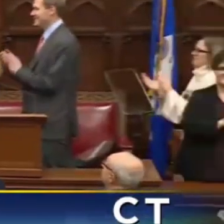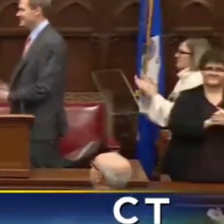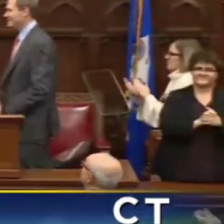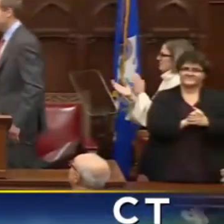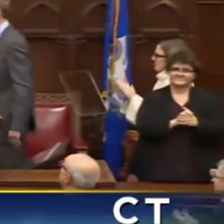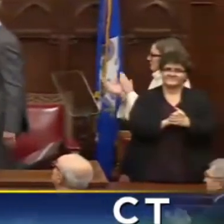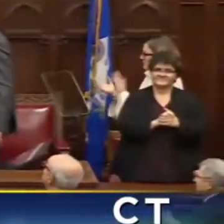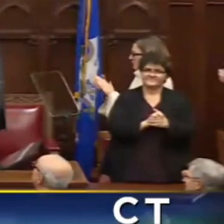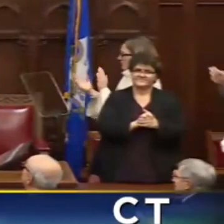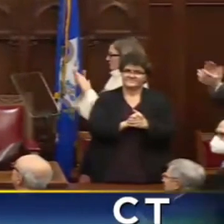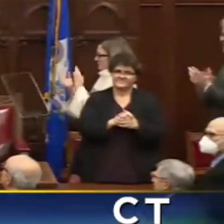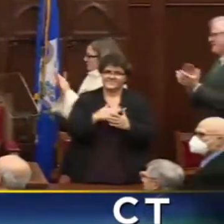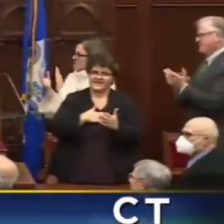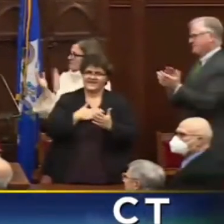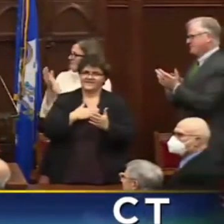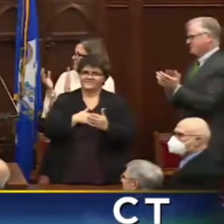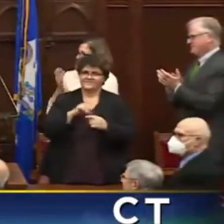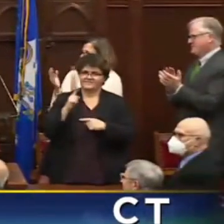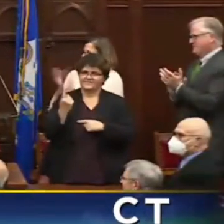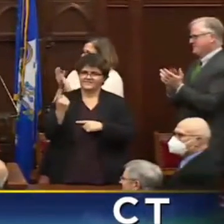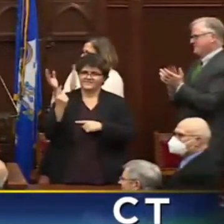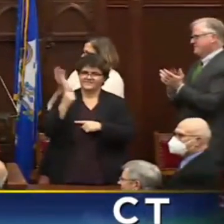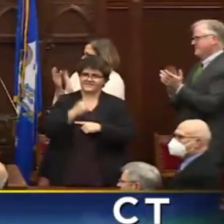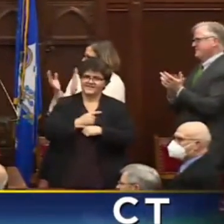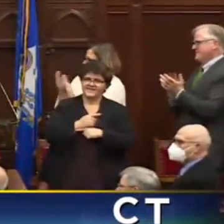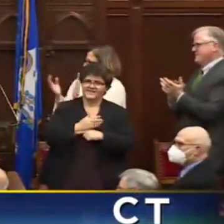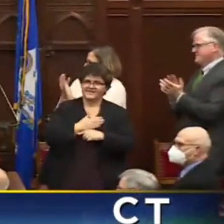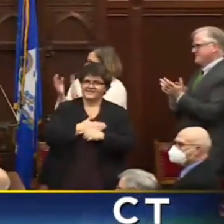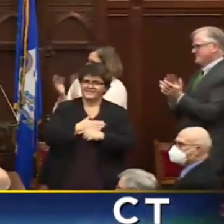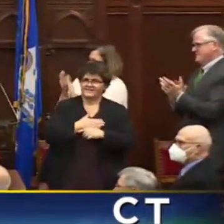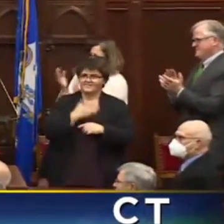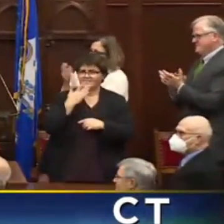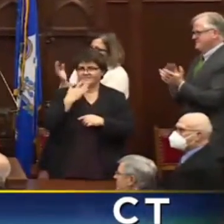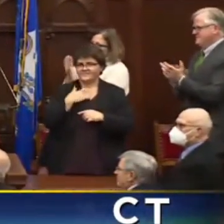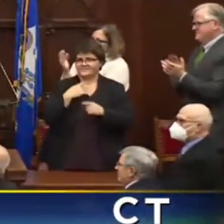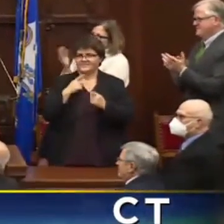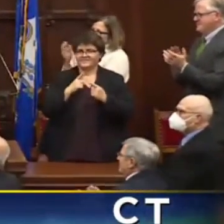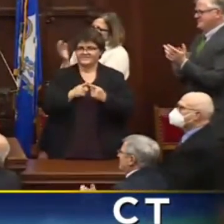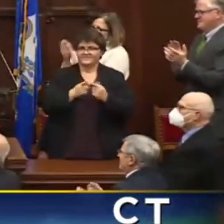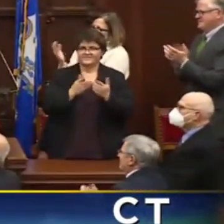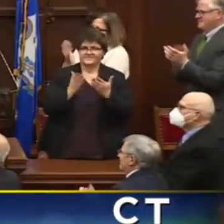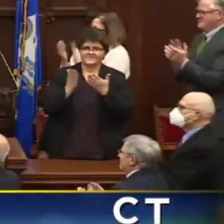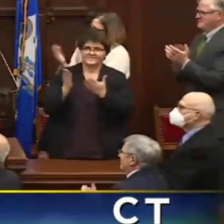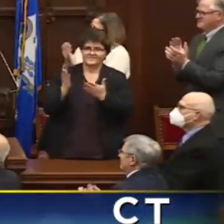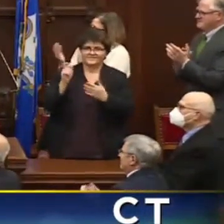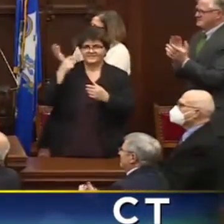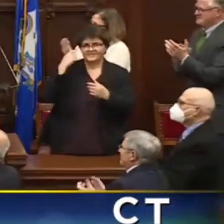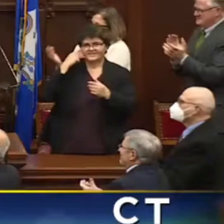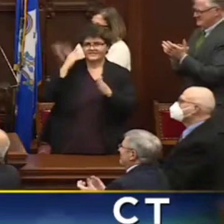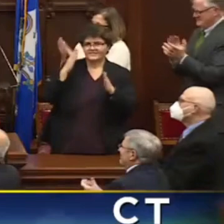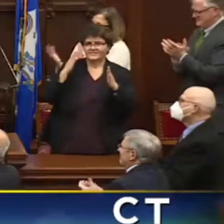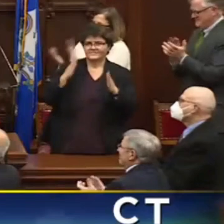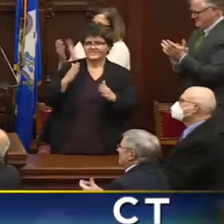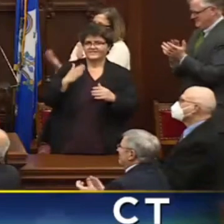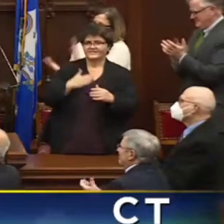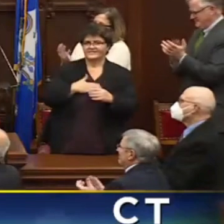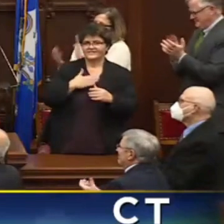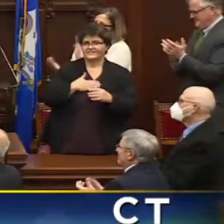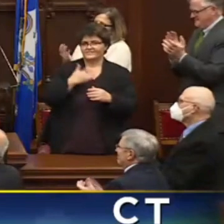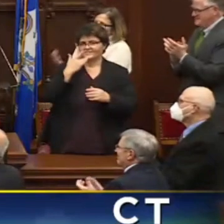you. Happy birthday, Mr. Oh, it's a double.